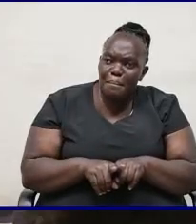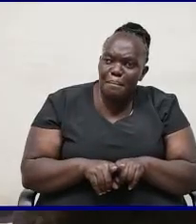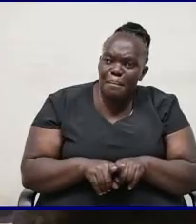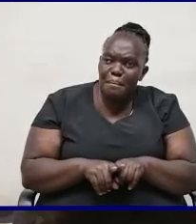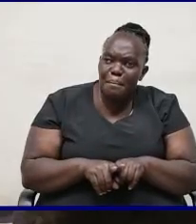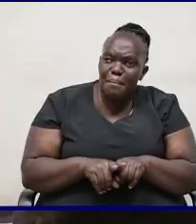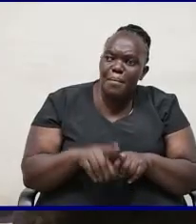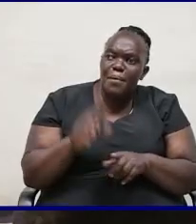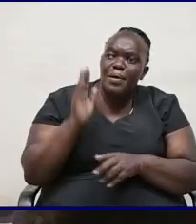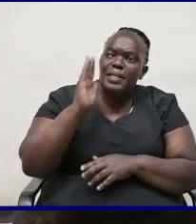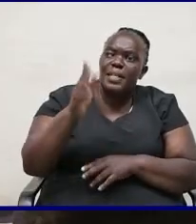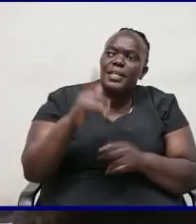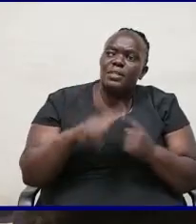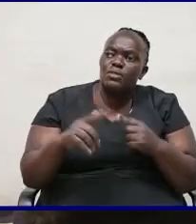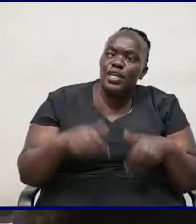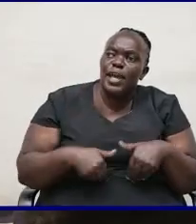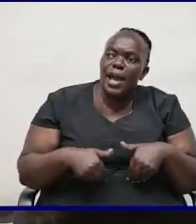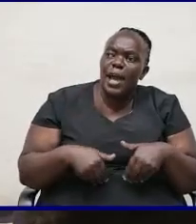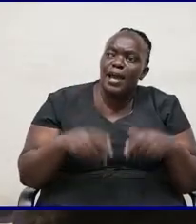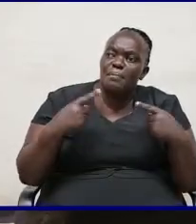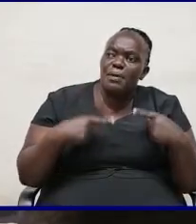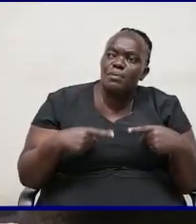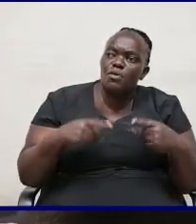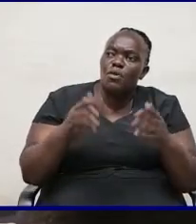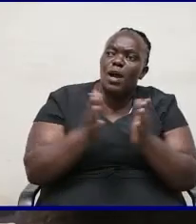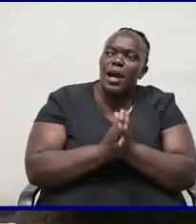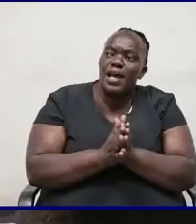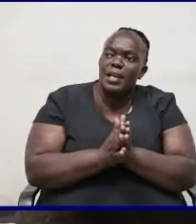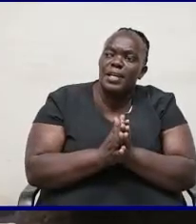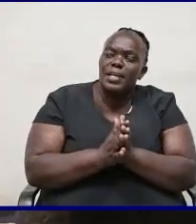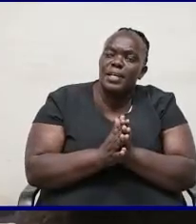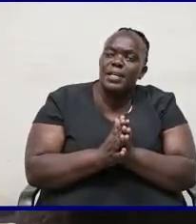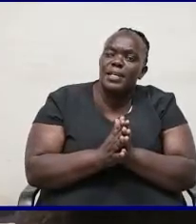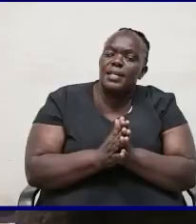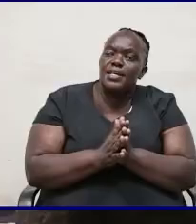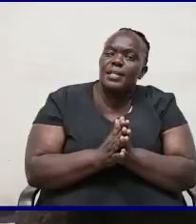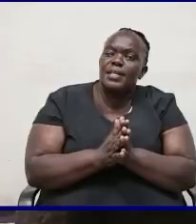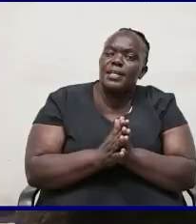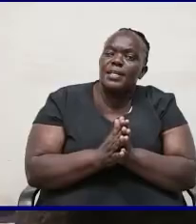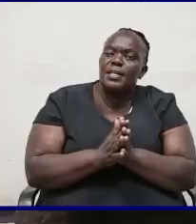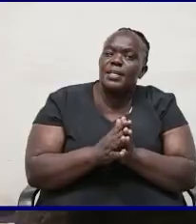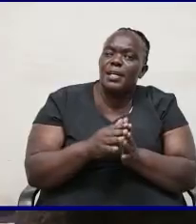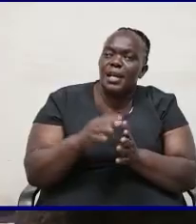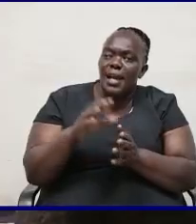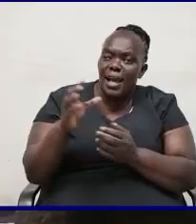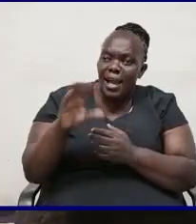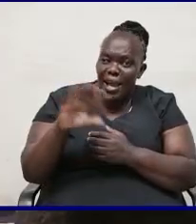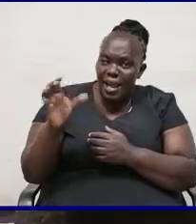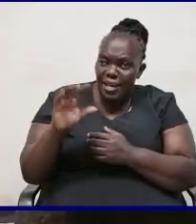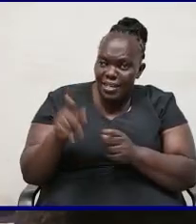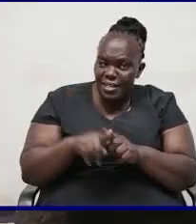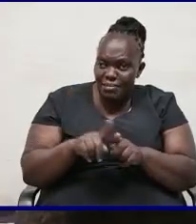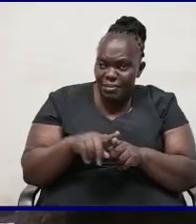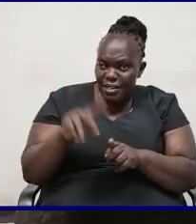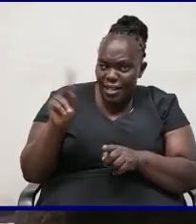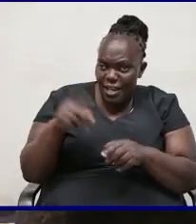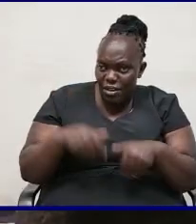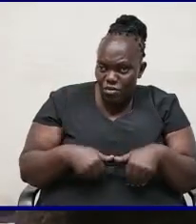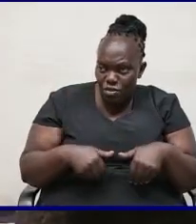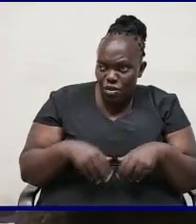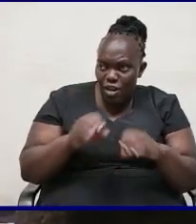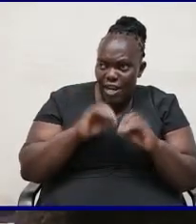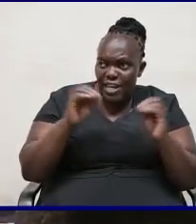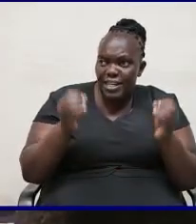that go directly to the young people. And I also serve the country as the president of the Kenya Youth